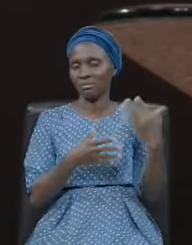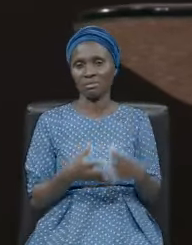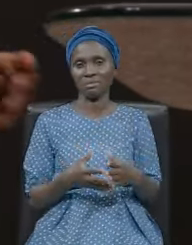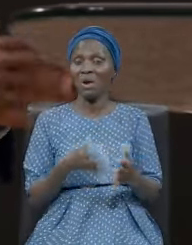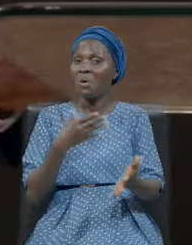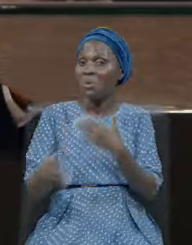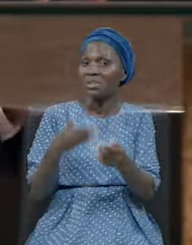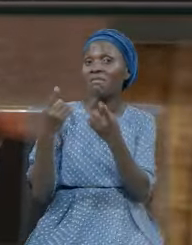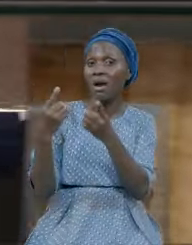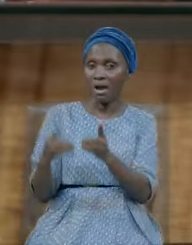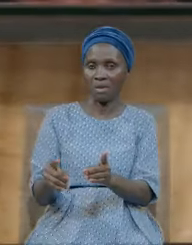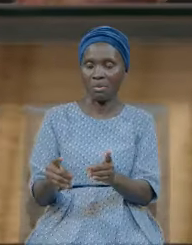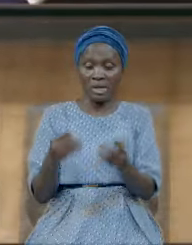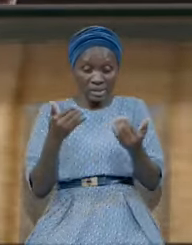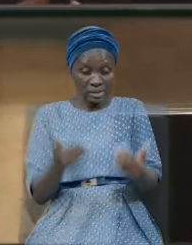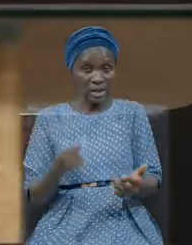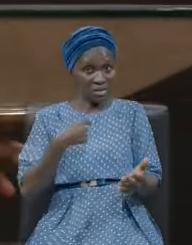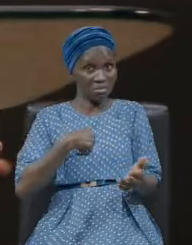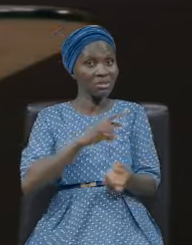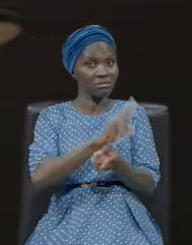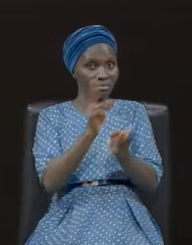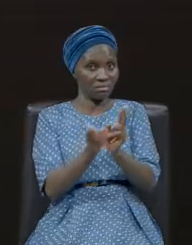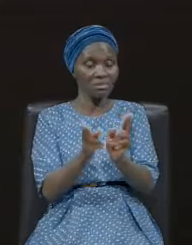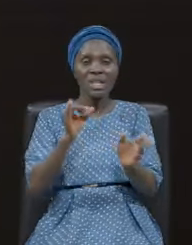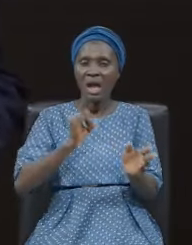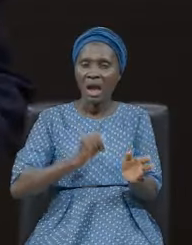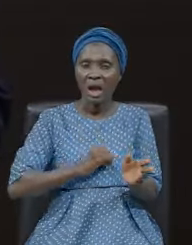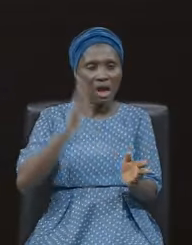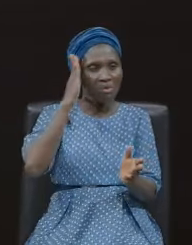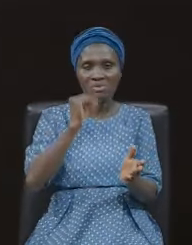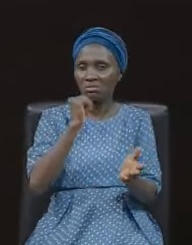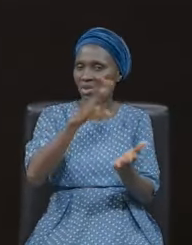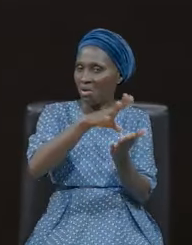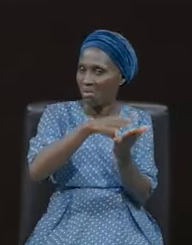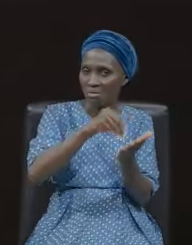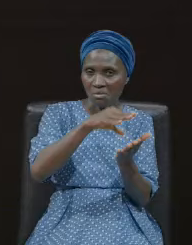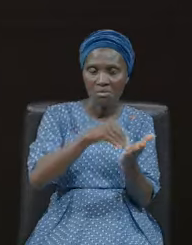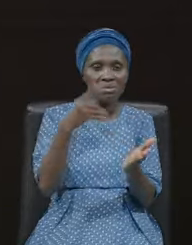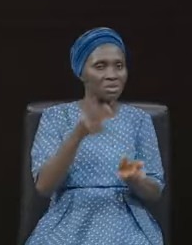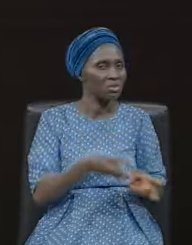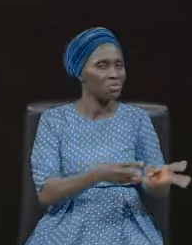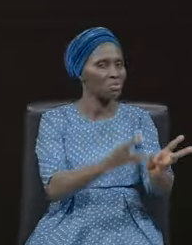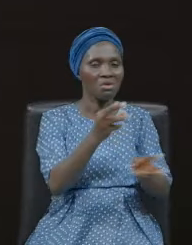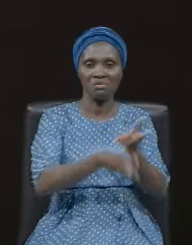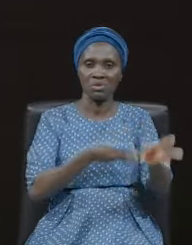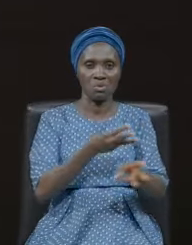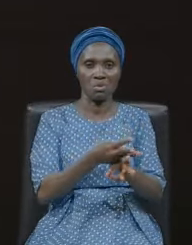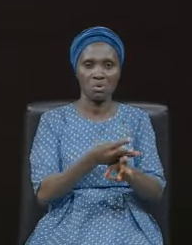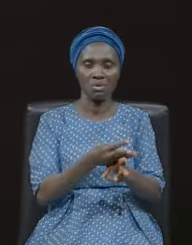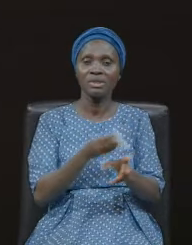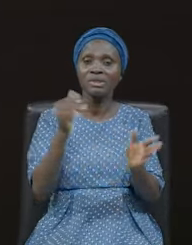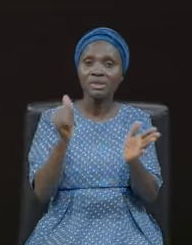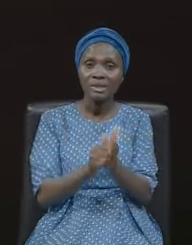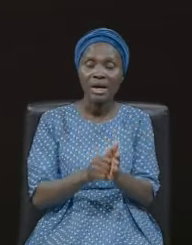born again, I will not follow the way of the world. That's transformation.